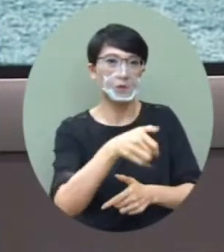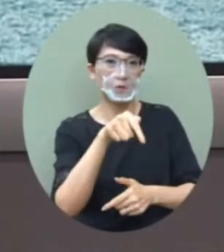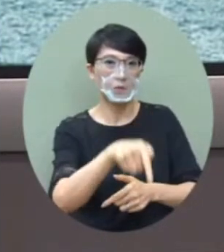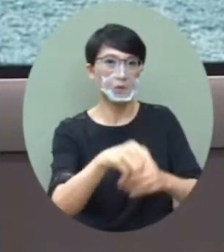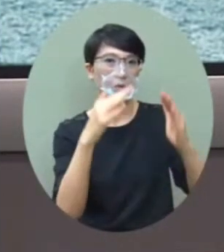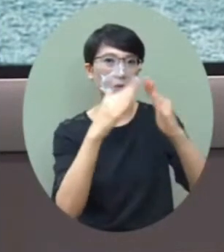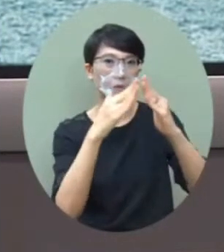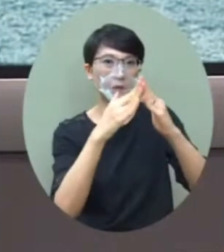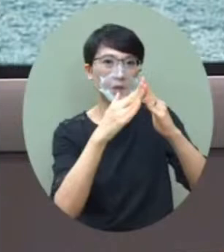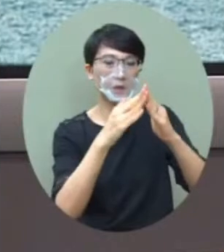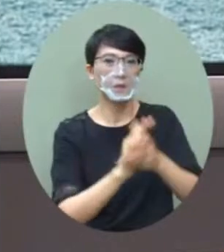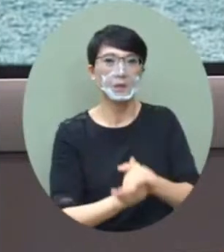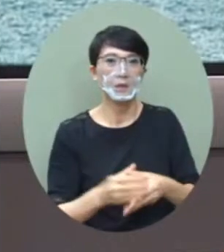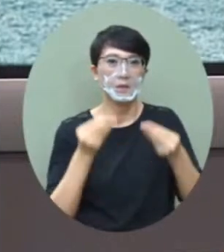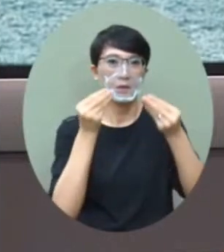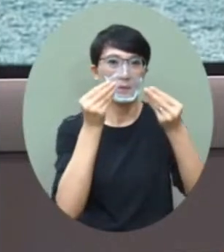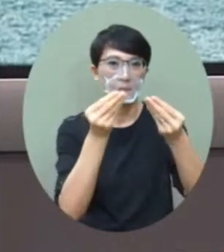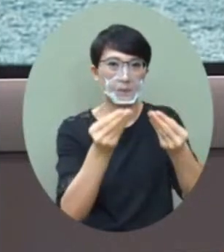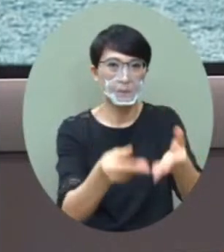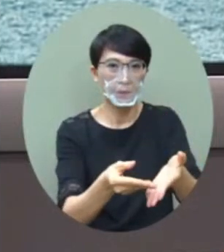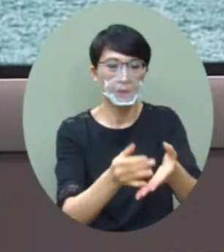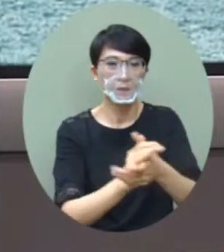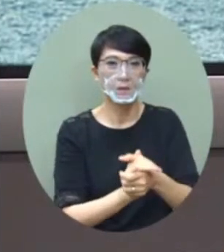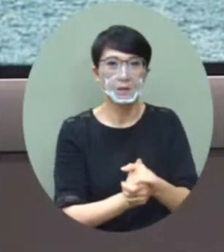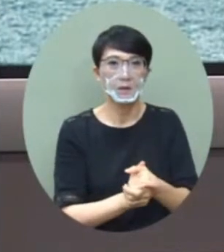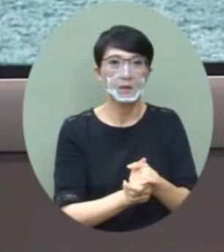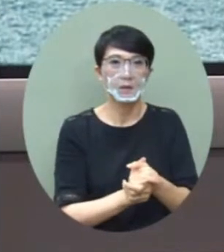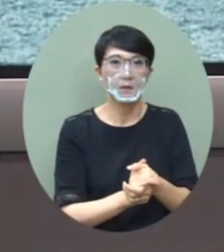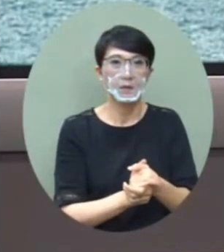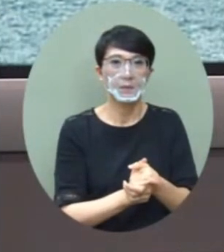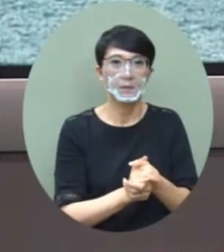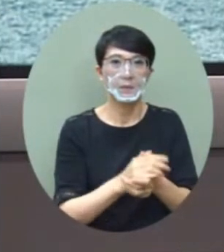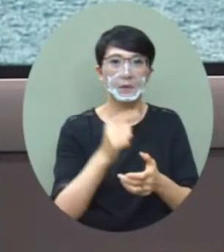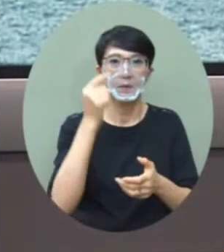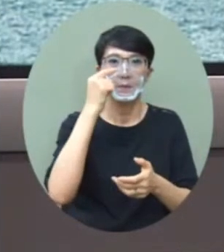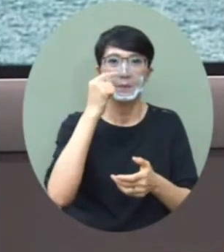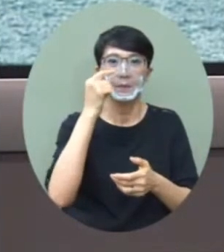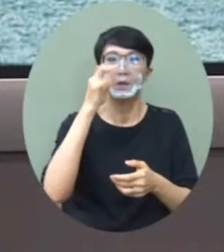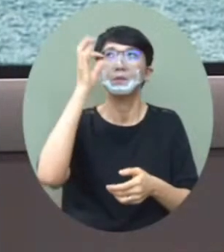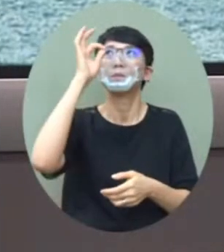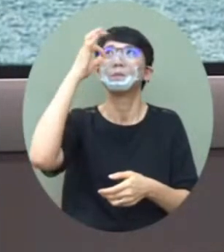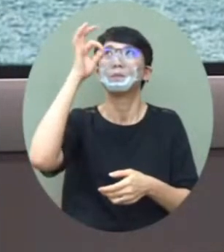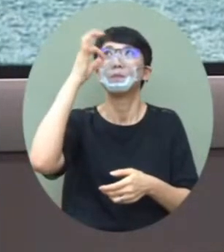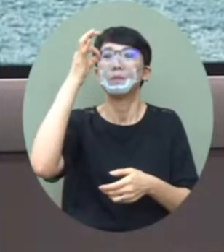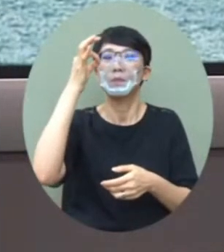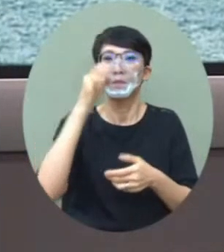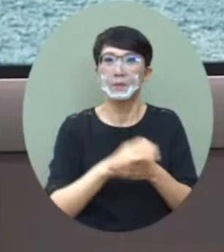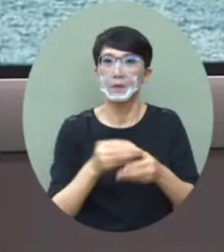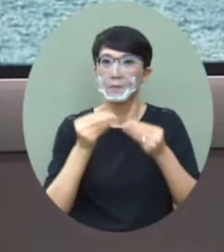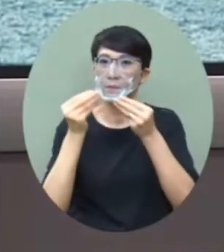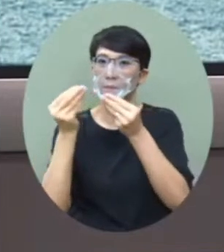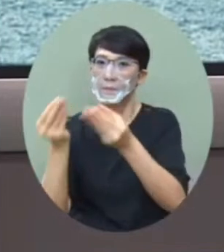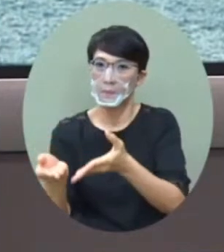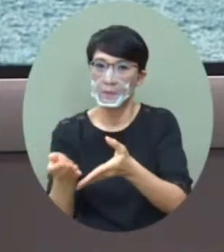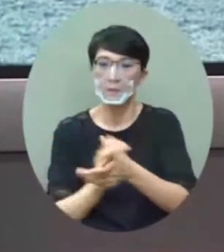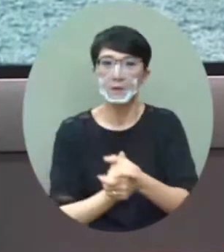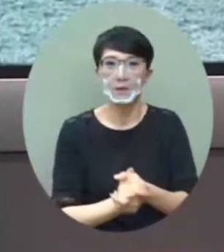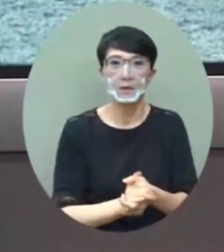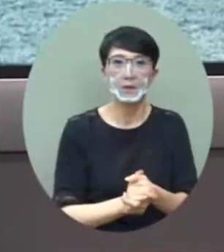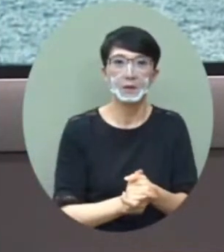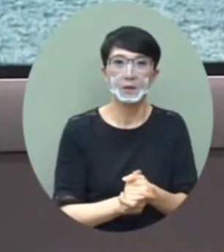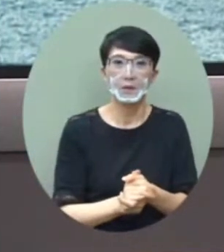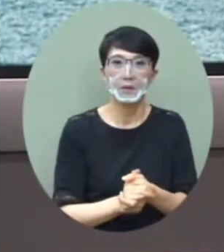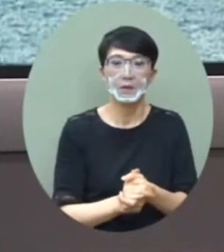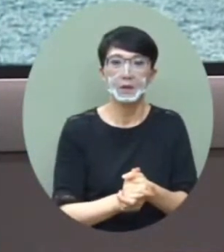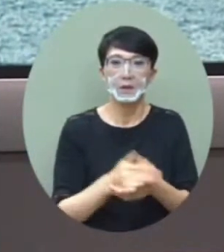our partnering contractors to arrive at the homes of these cases, and we'll